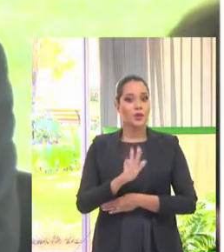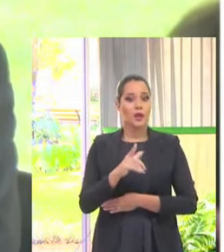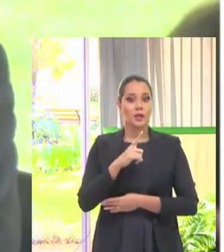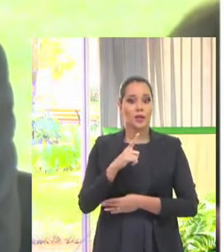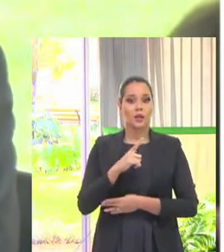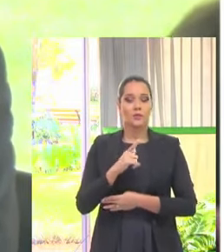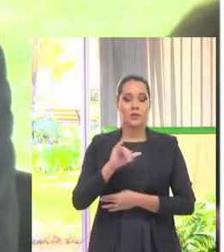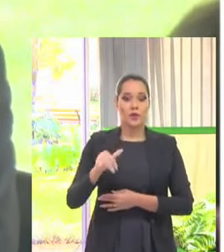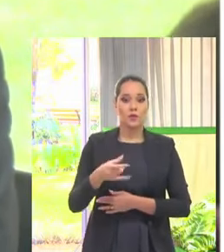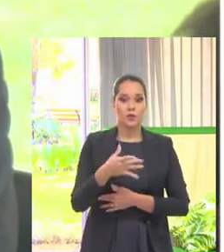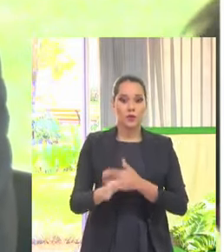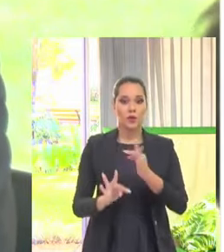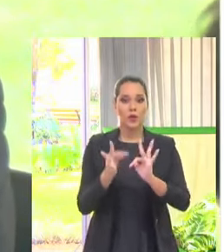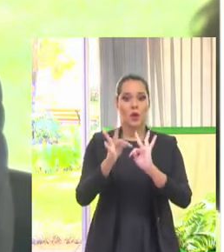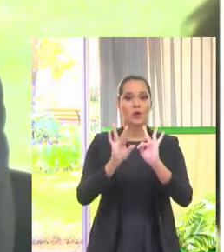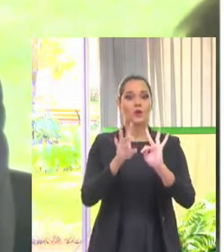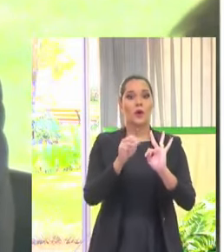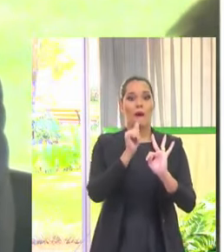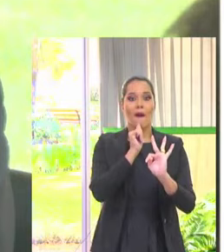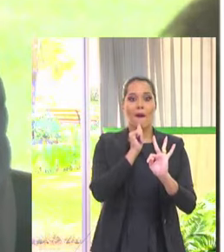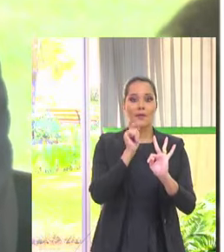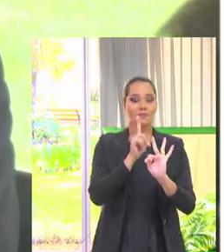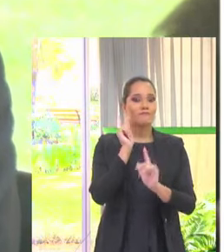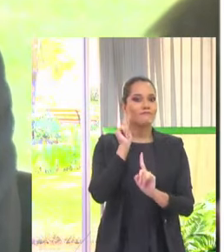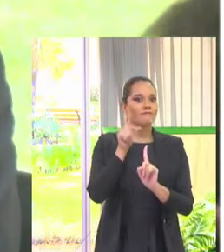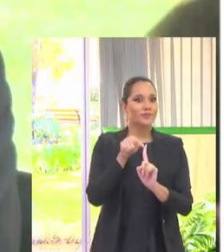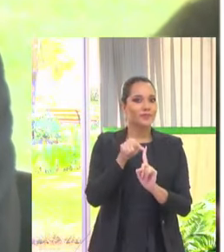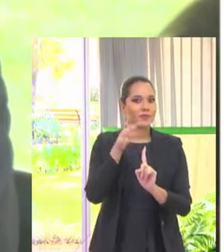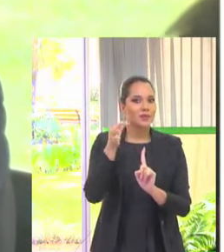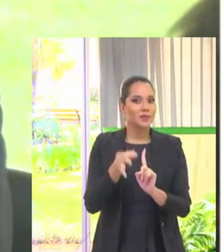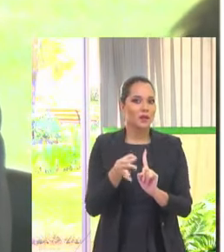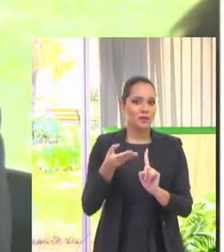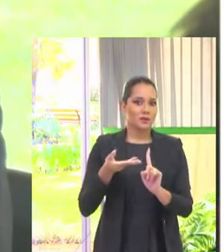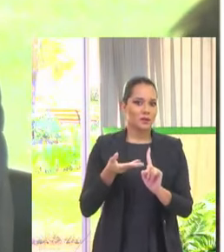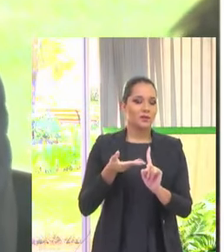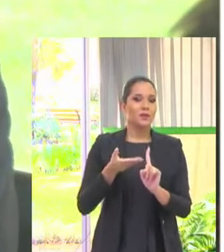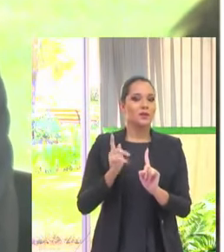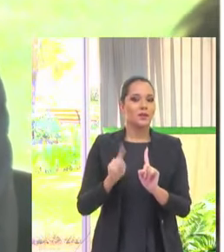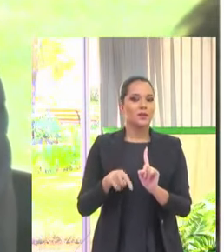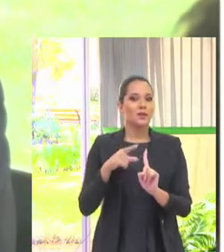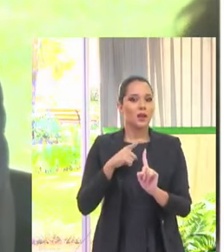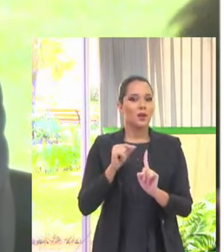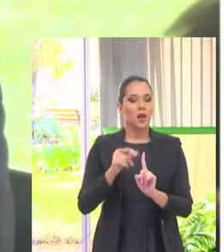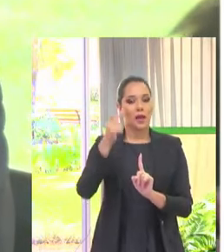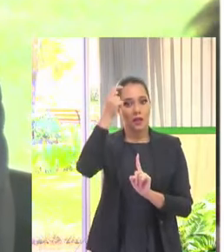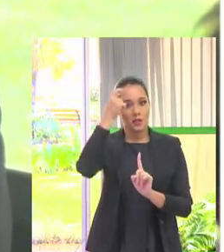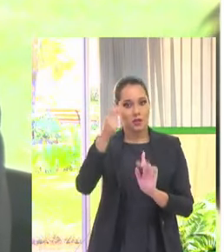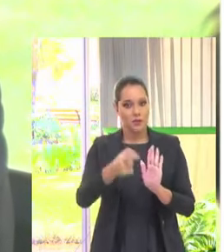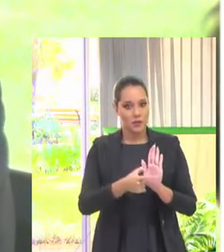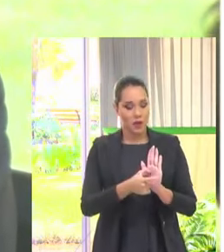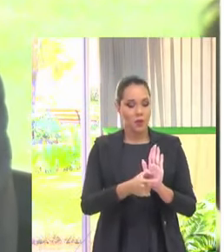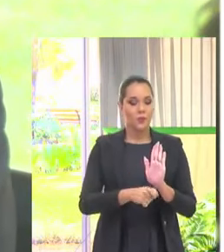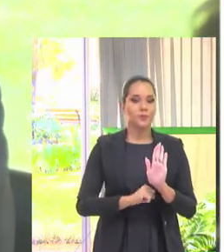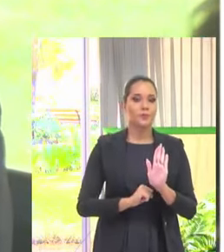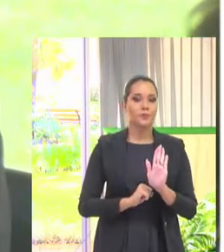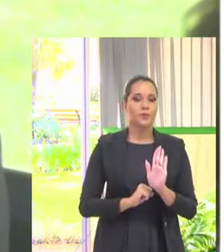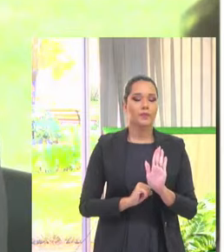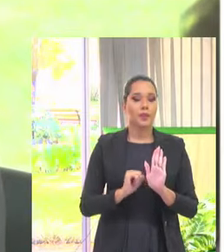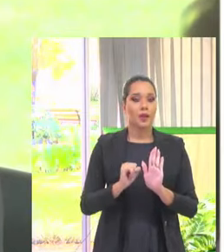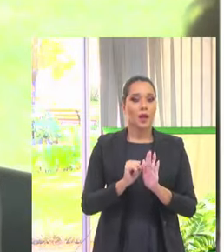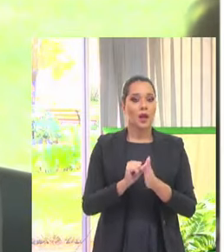yet seen fully the commercial applications of that. And this includes artificial intelligence, AI, quantum